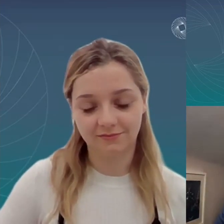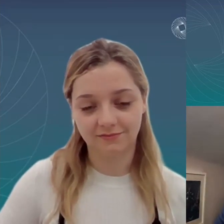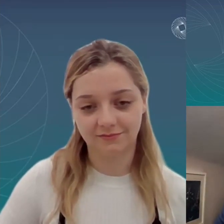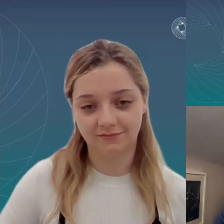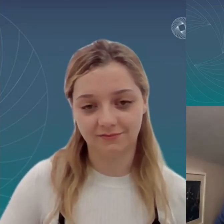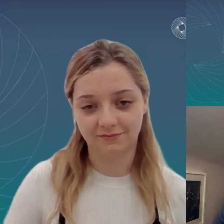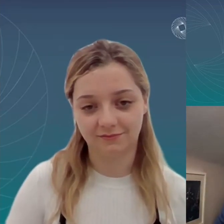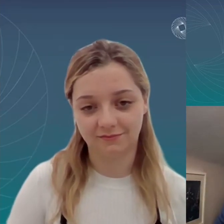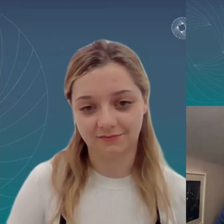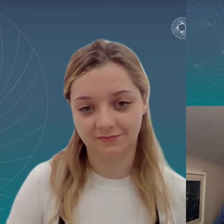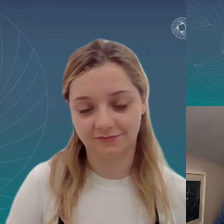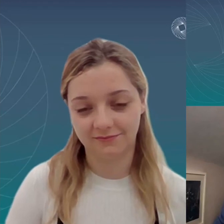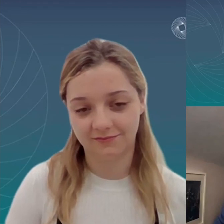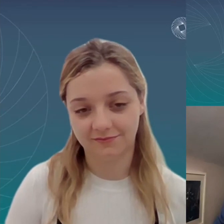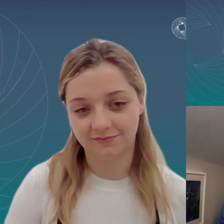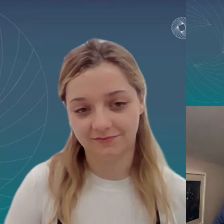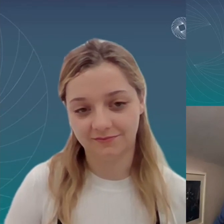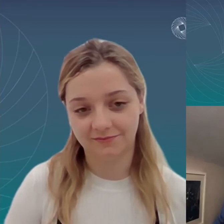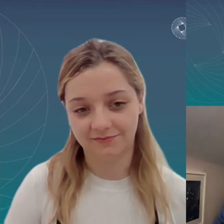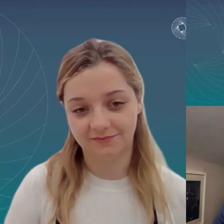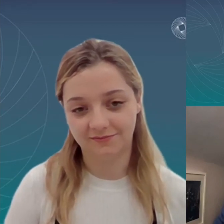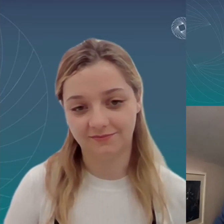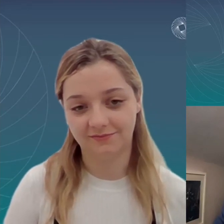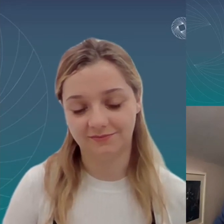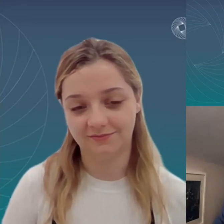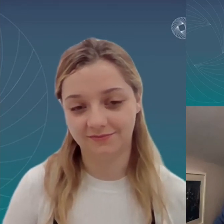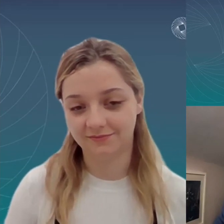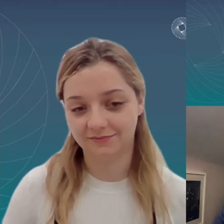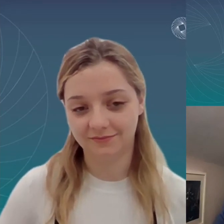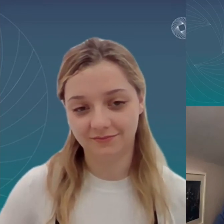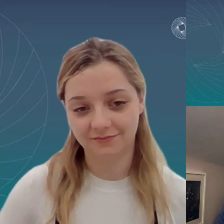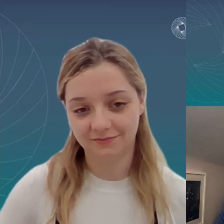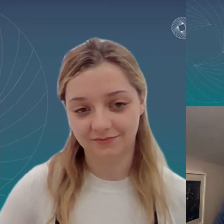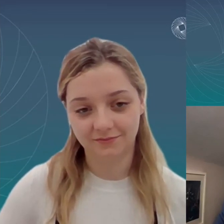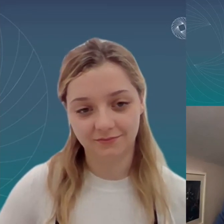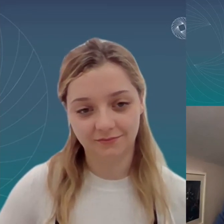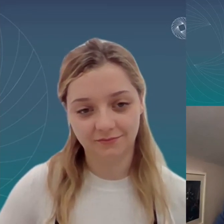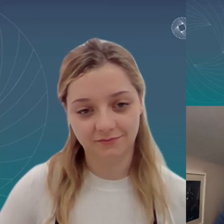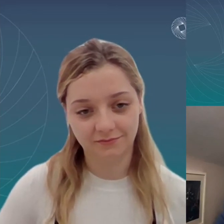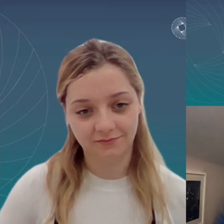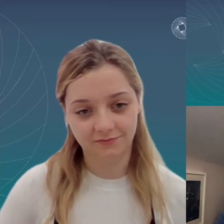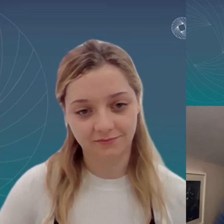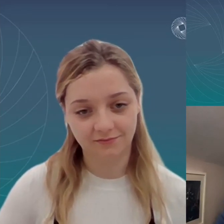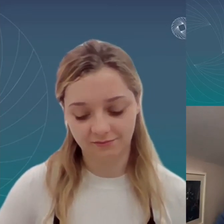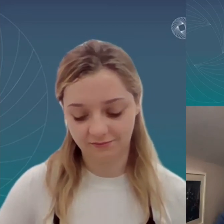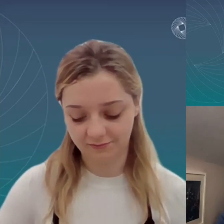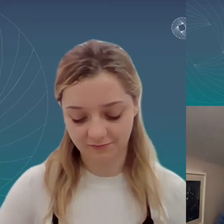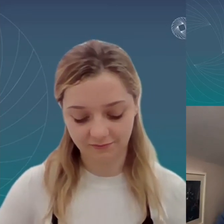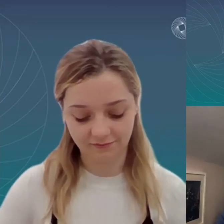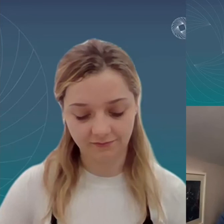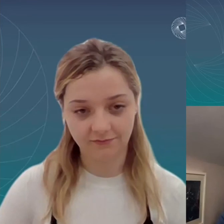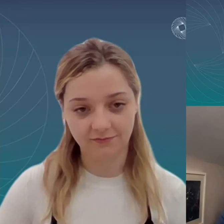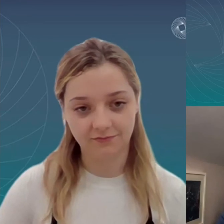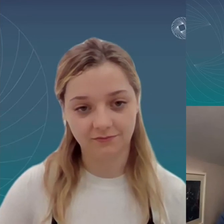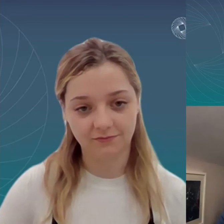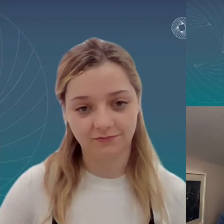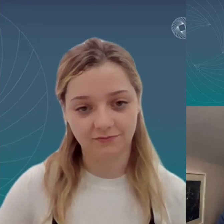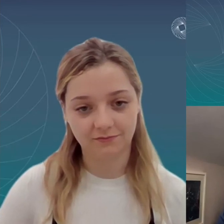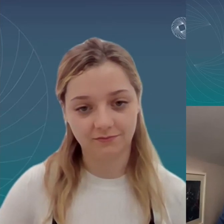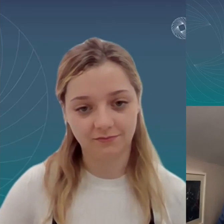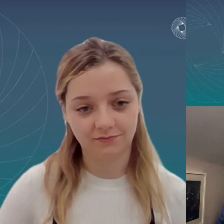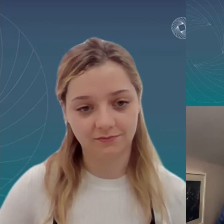all further and higher education, including research and both public and private sector provision. And I think the diversity of